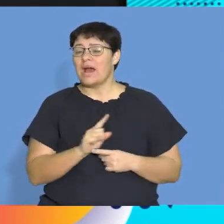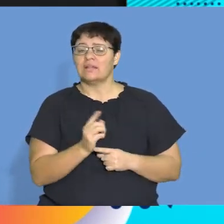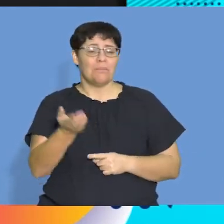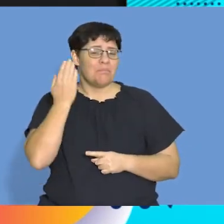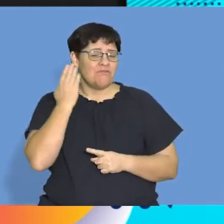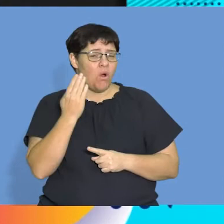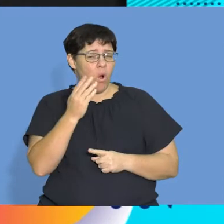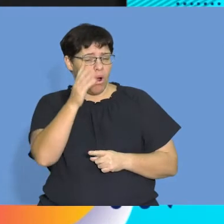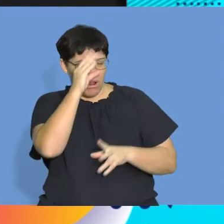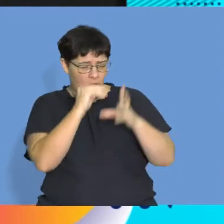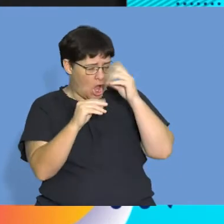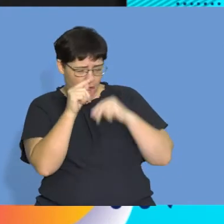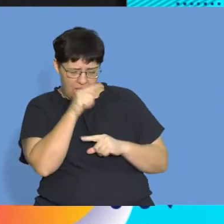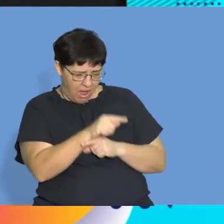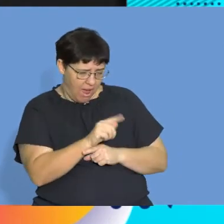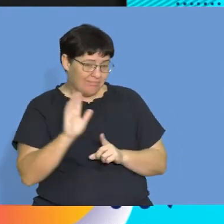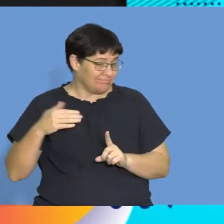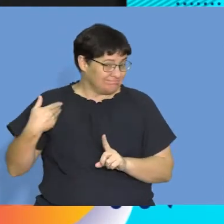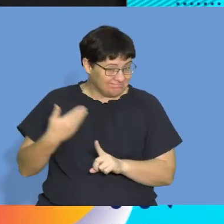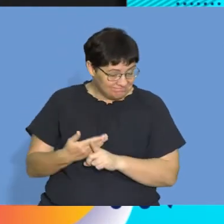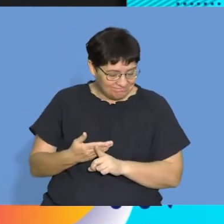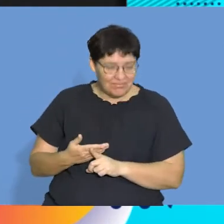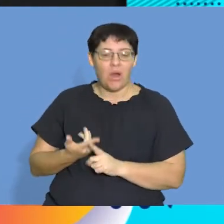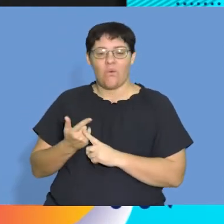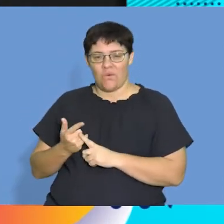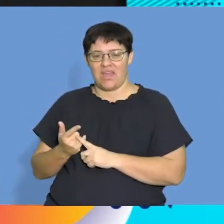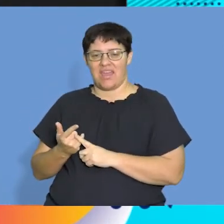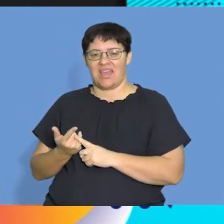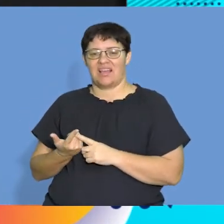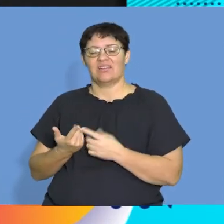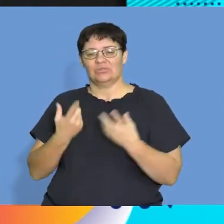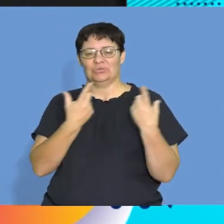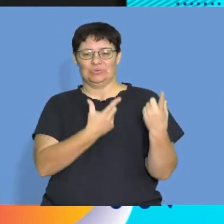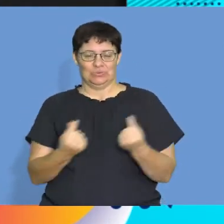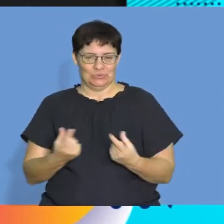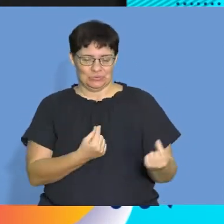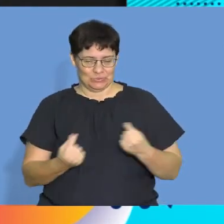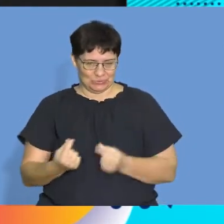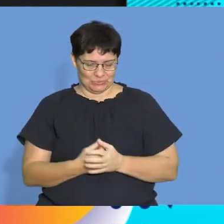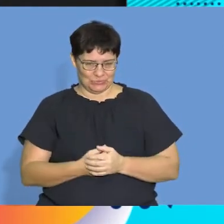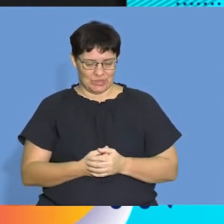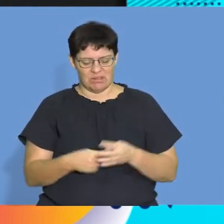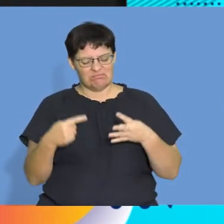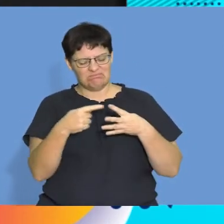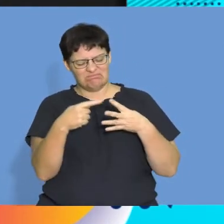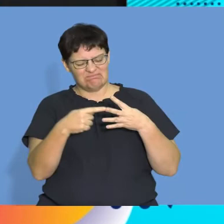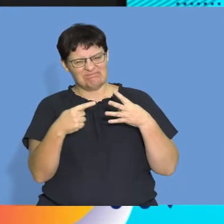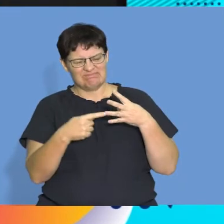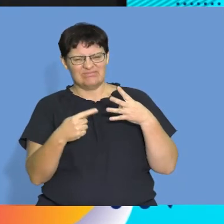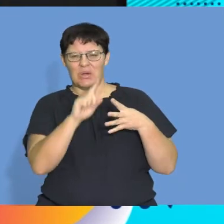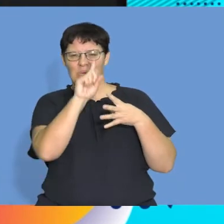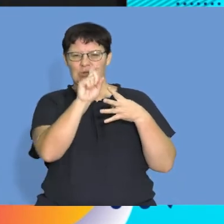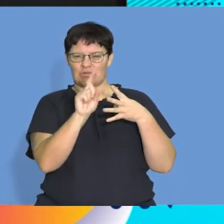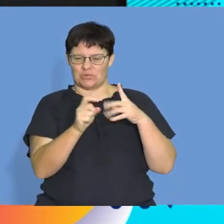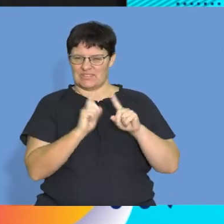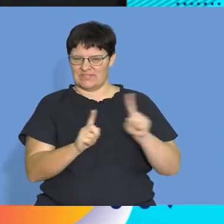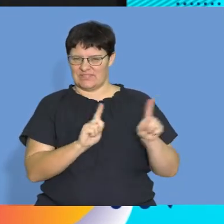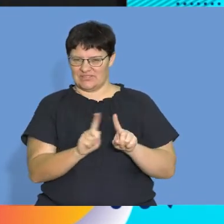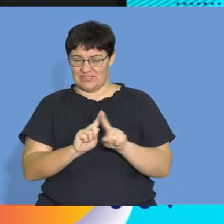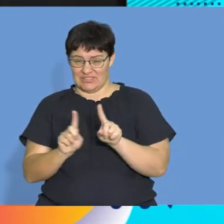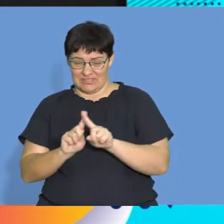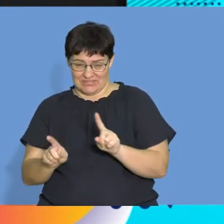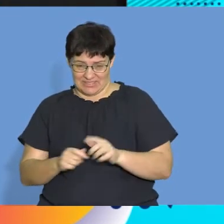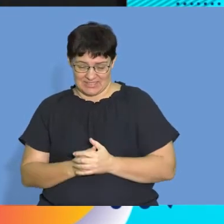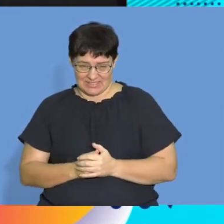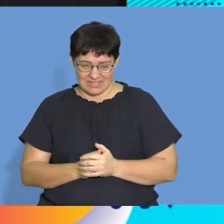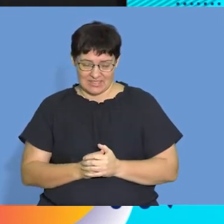we've spoken about so far. So let's just look at a few different questions, but all of them